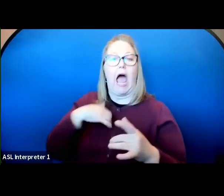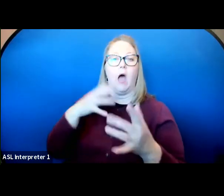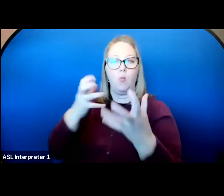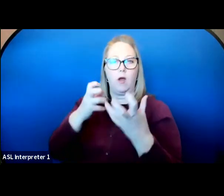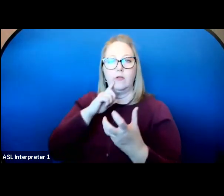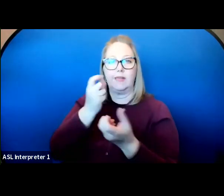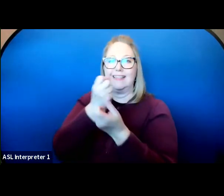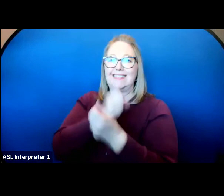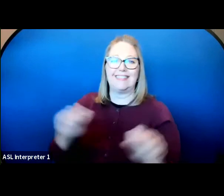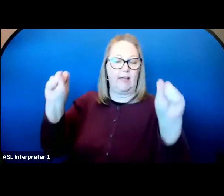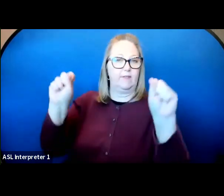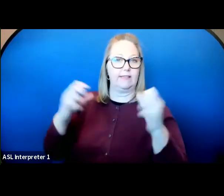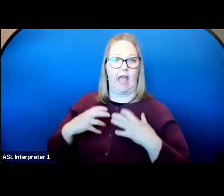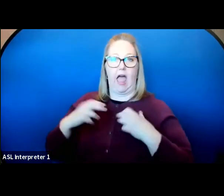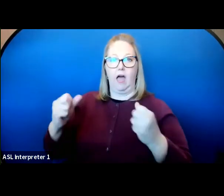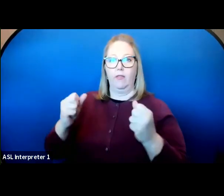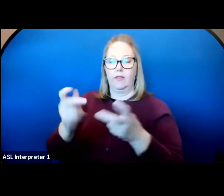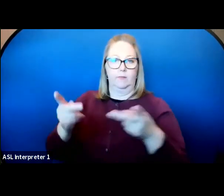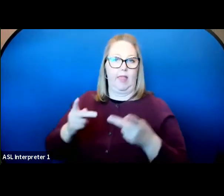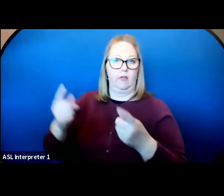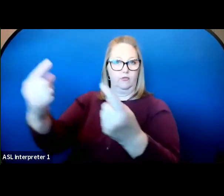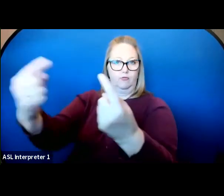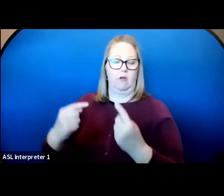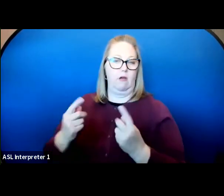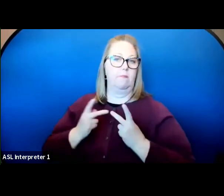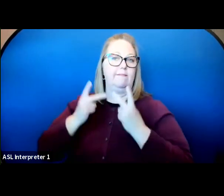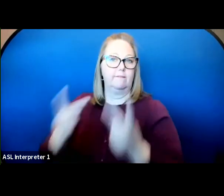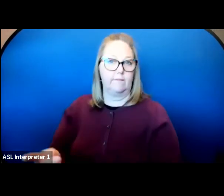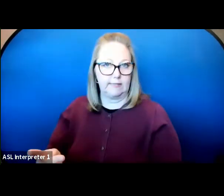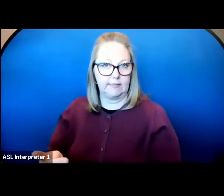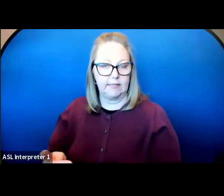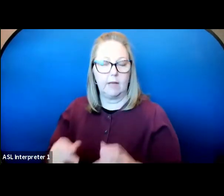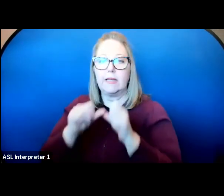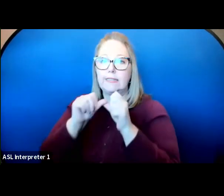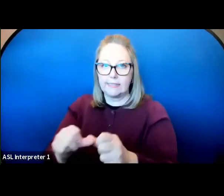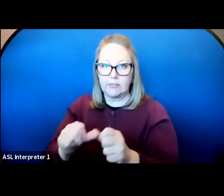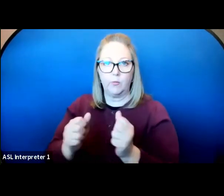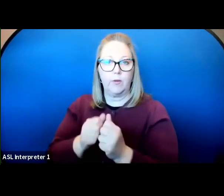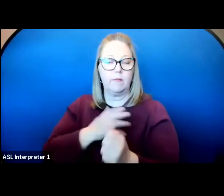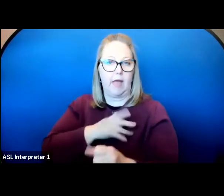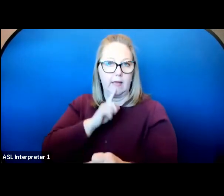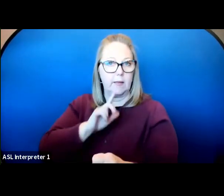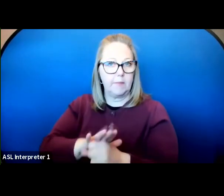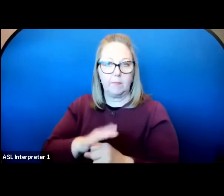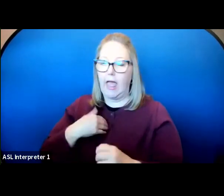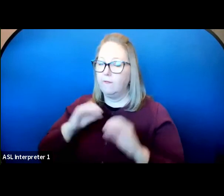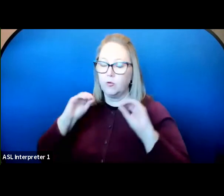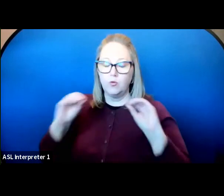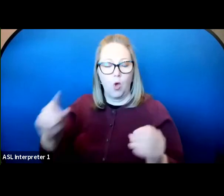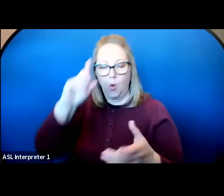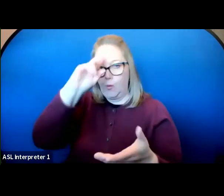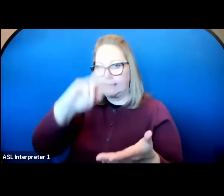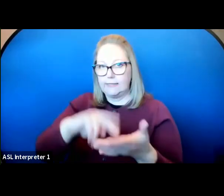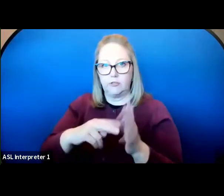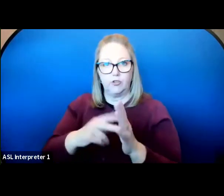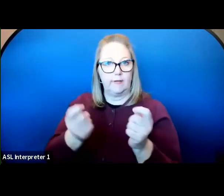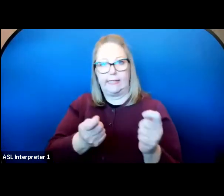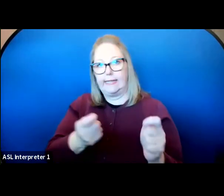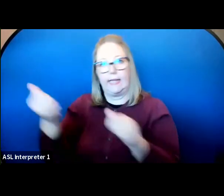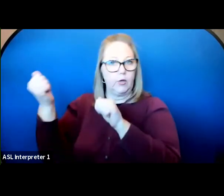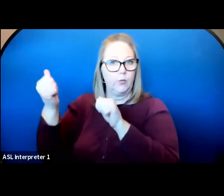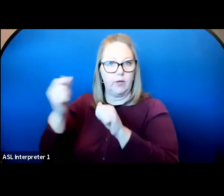to come visit. And I'm going to continue to follow through with that commitment. We have no intention of lifting the mask mandate. And